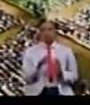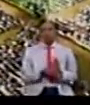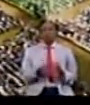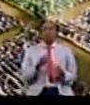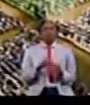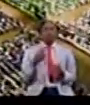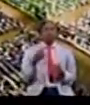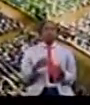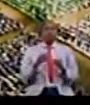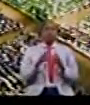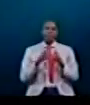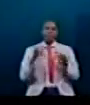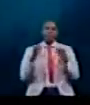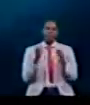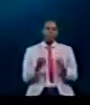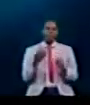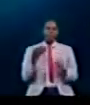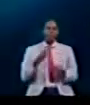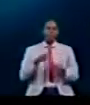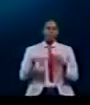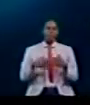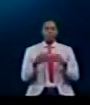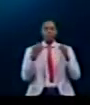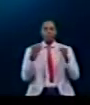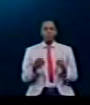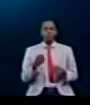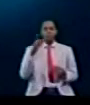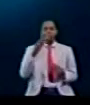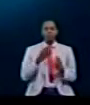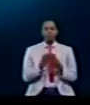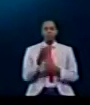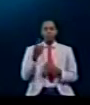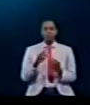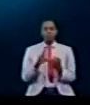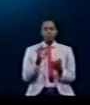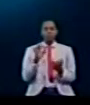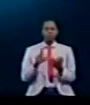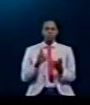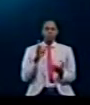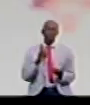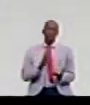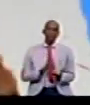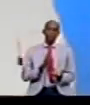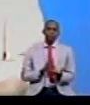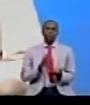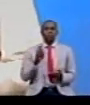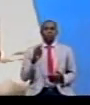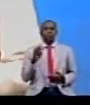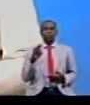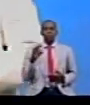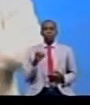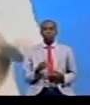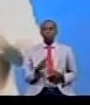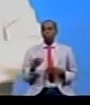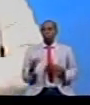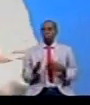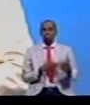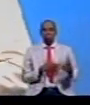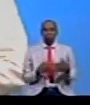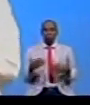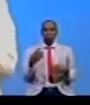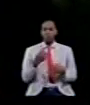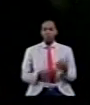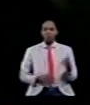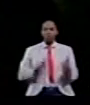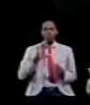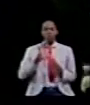Yes, sir. Yes, sir. I'm online. Yes, sir. Yes, sir. We just pray for all our pastors. If you